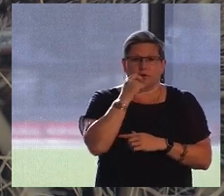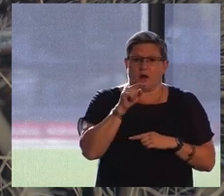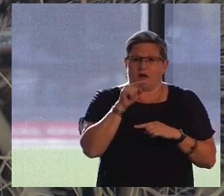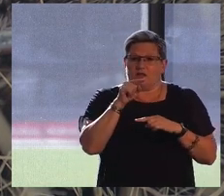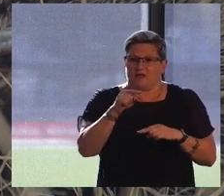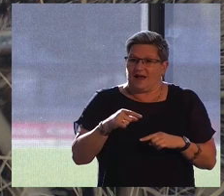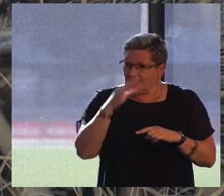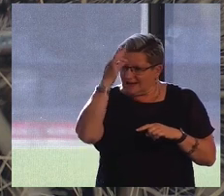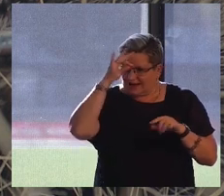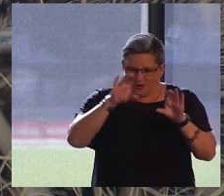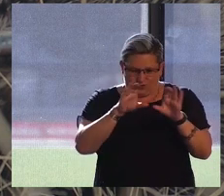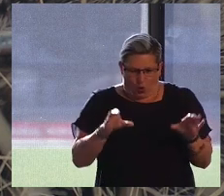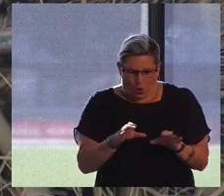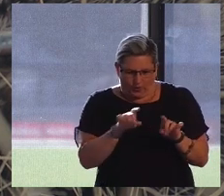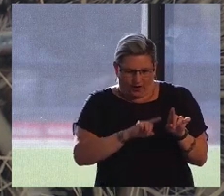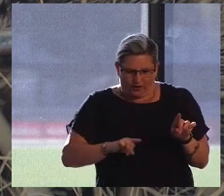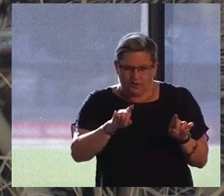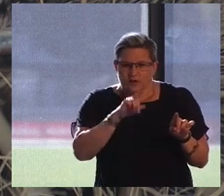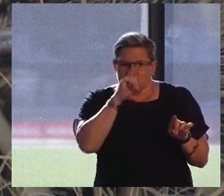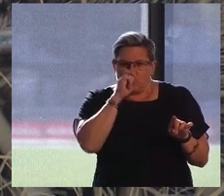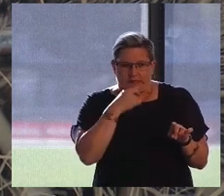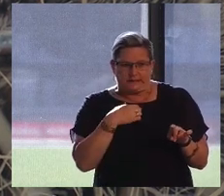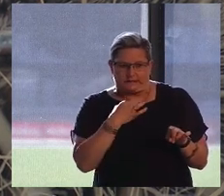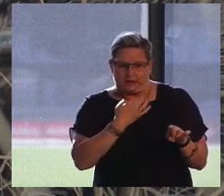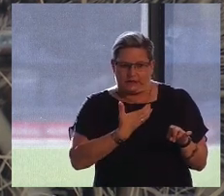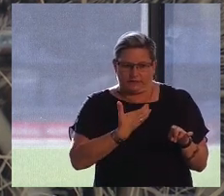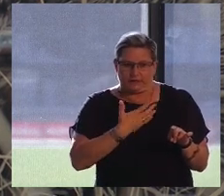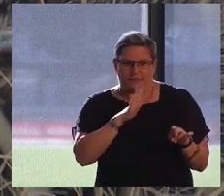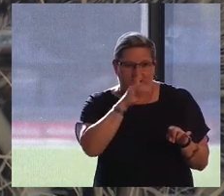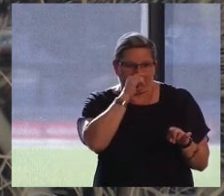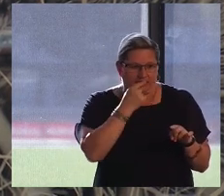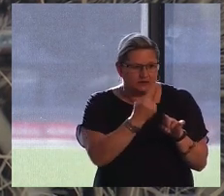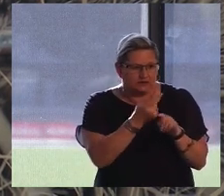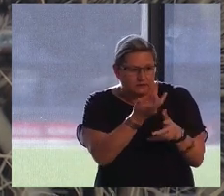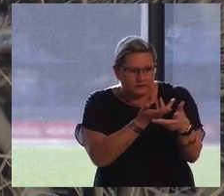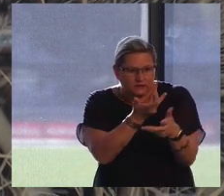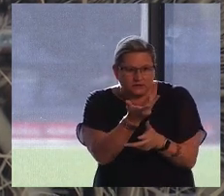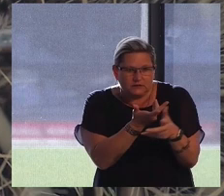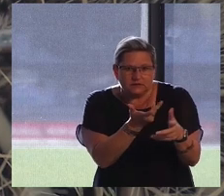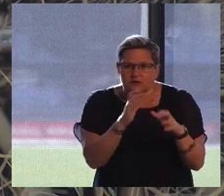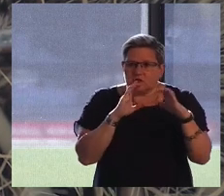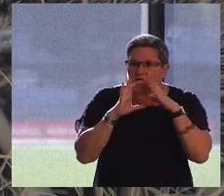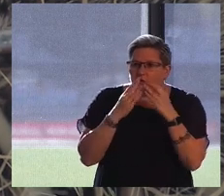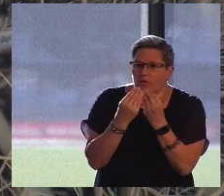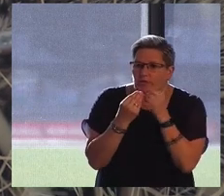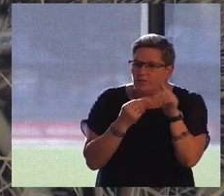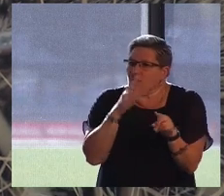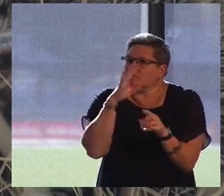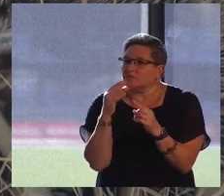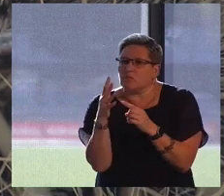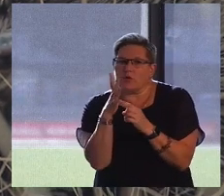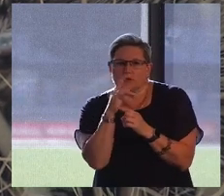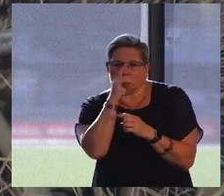and collaborations outside of your comfort zone is so critical to making progress,